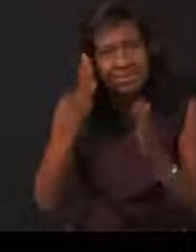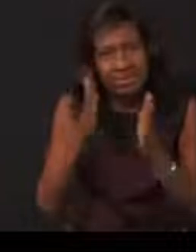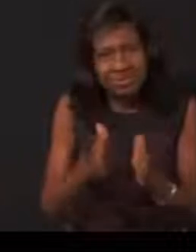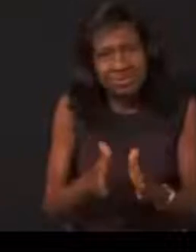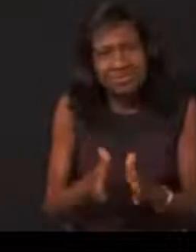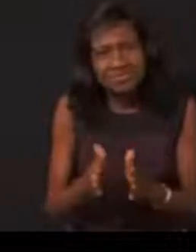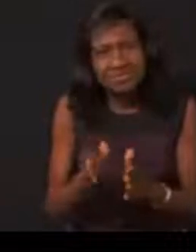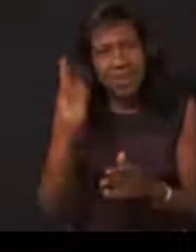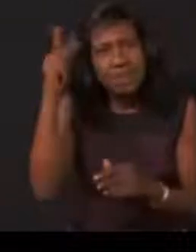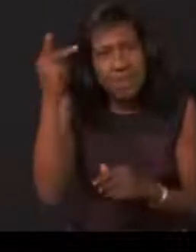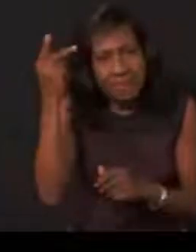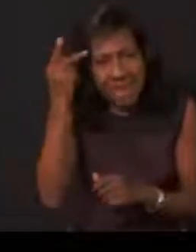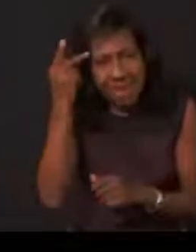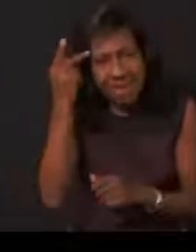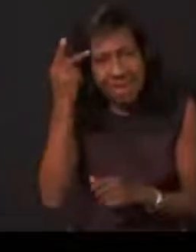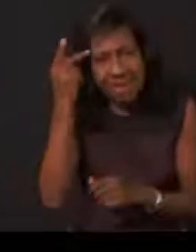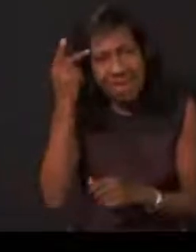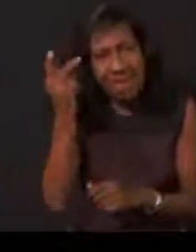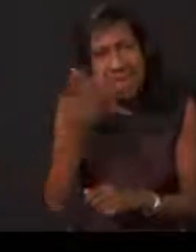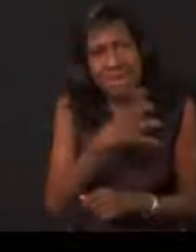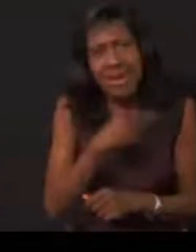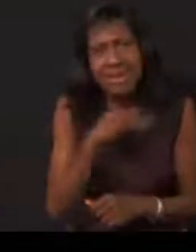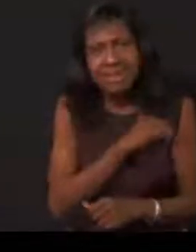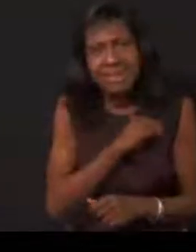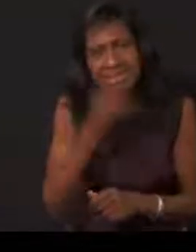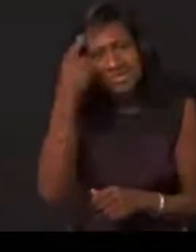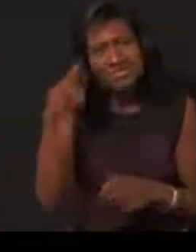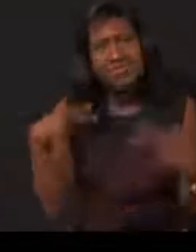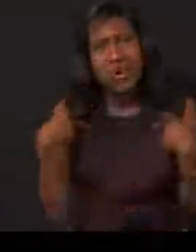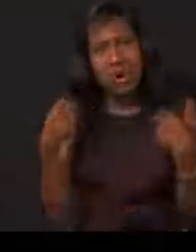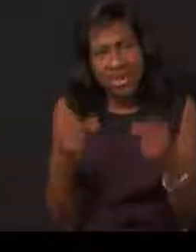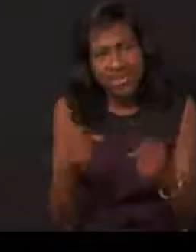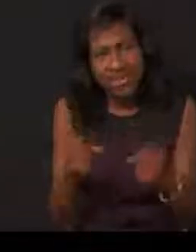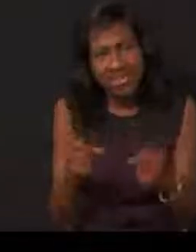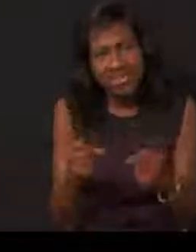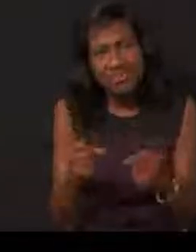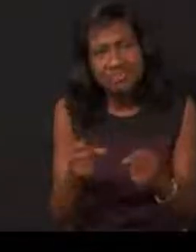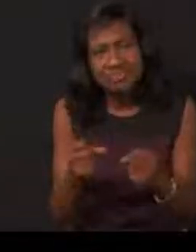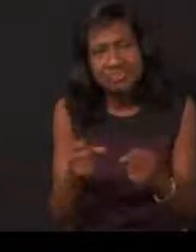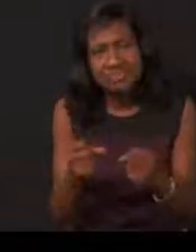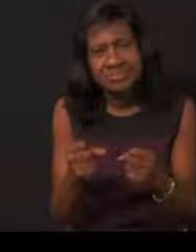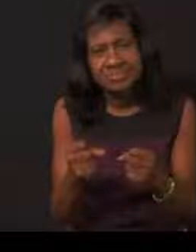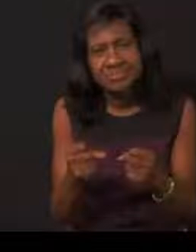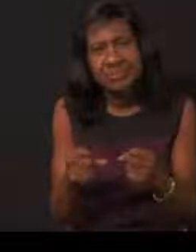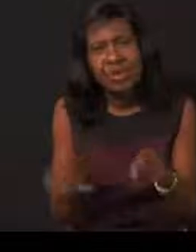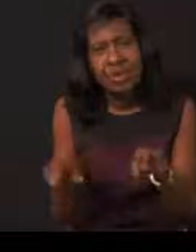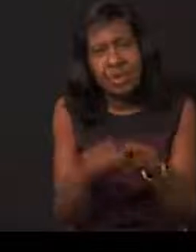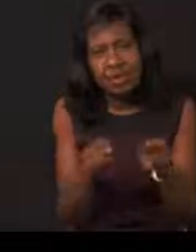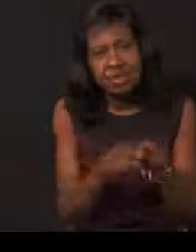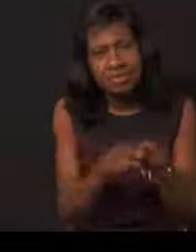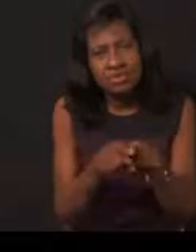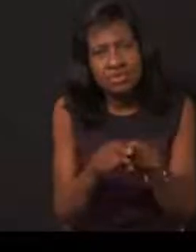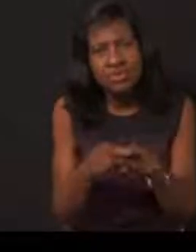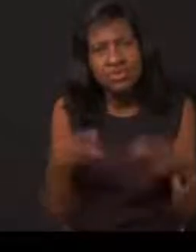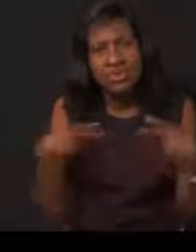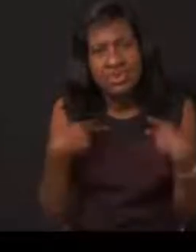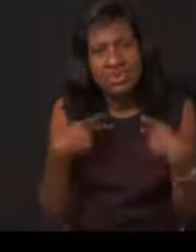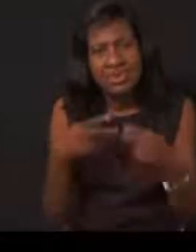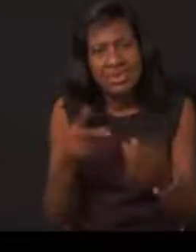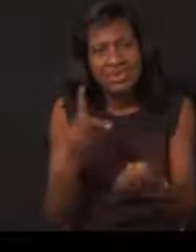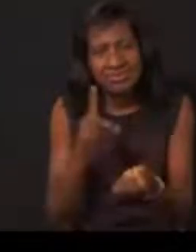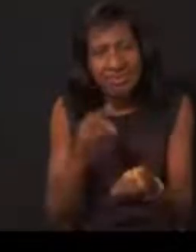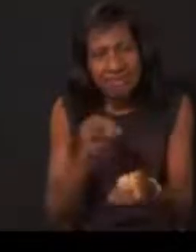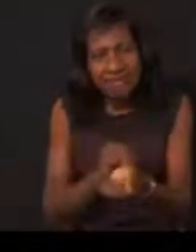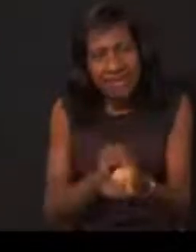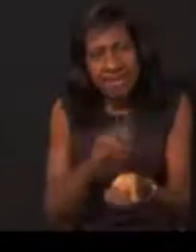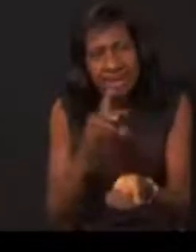Roper, Premier the Honorable Wayne Panton, and Minister for Health, the Honorable Sabrina Turner. With us in studio are the Chief Medical Officer, Dr.